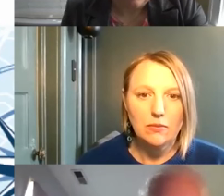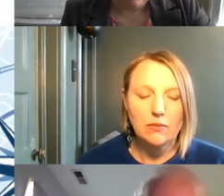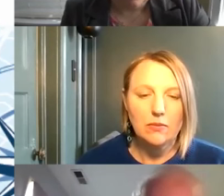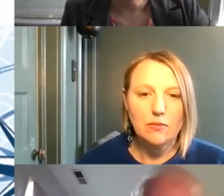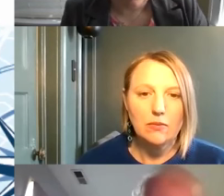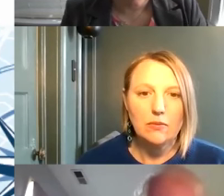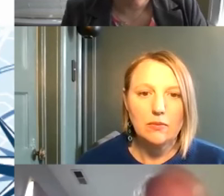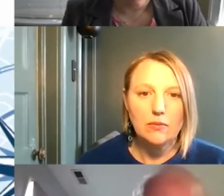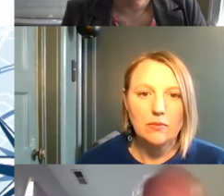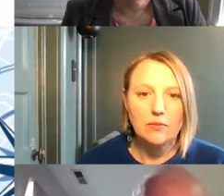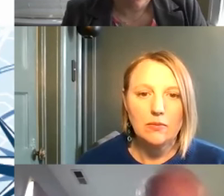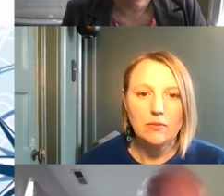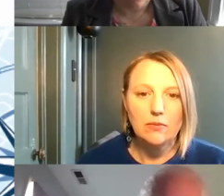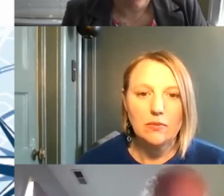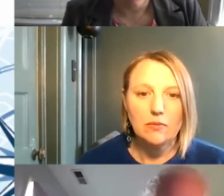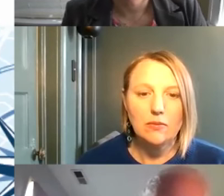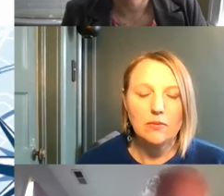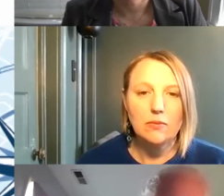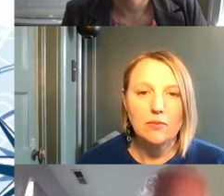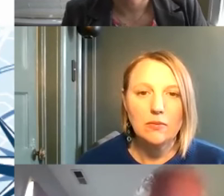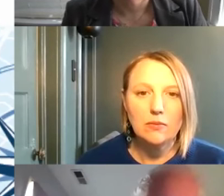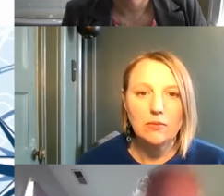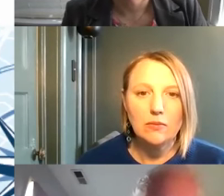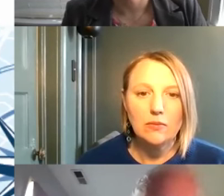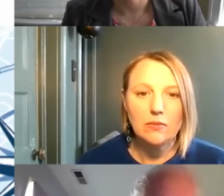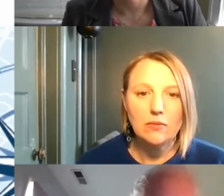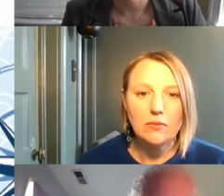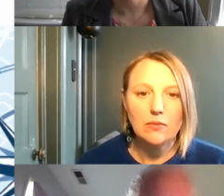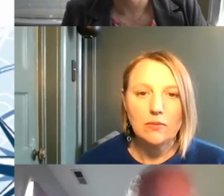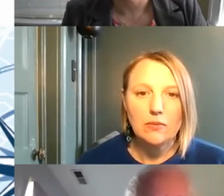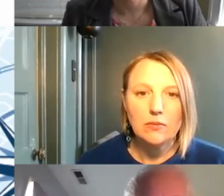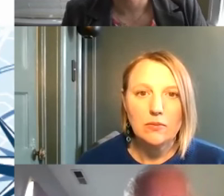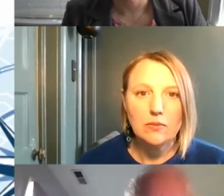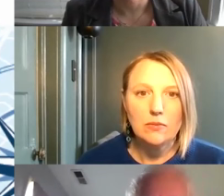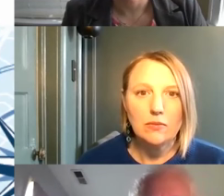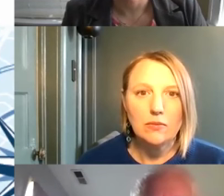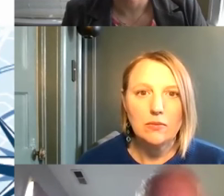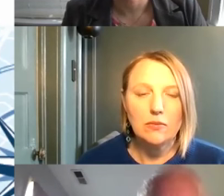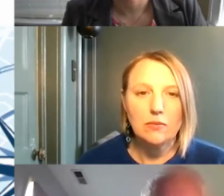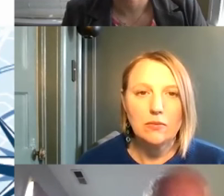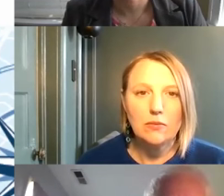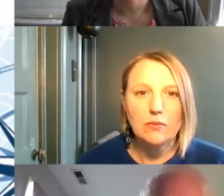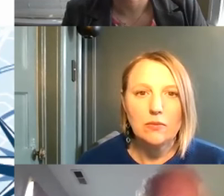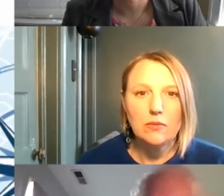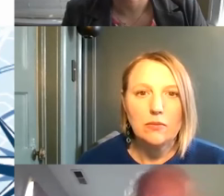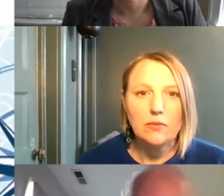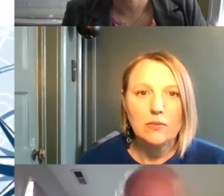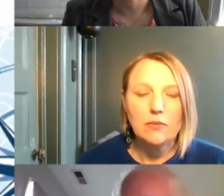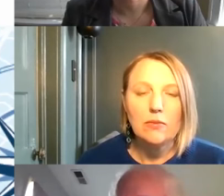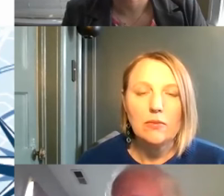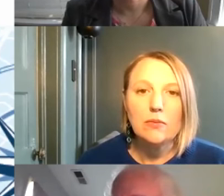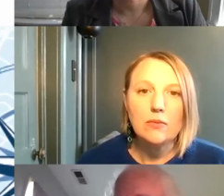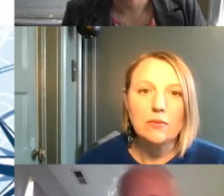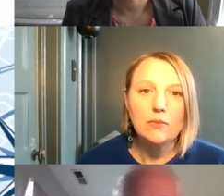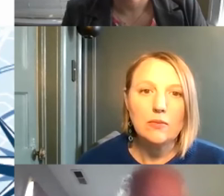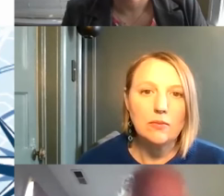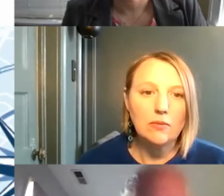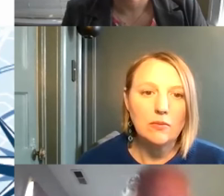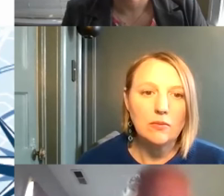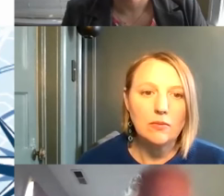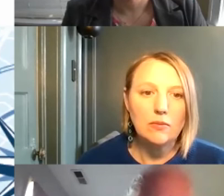our organizations, throughout the organizations, and I'm thinking about community partners. Does anyone want to tackle, either Jerry or Anna or